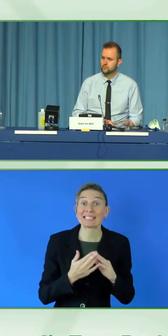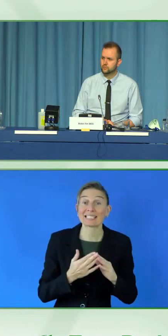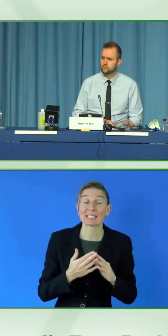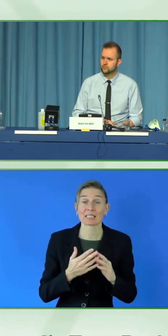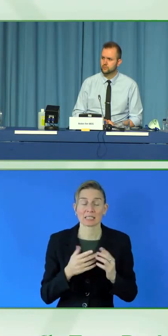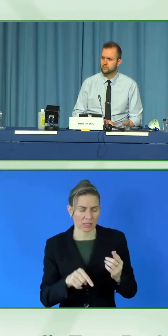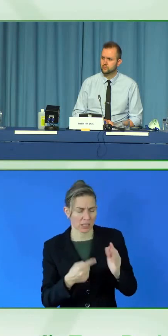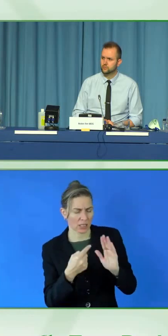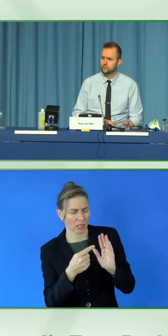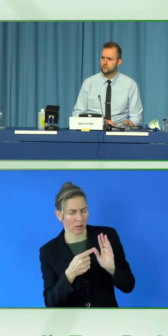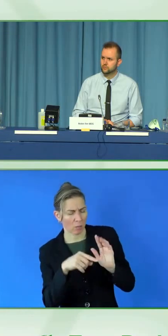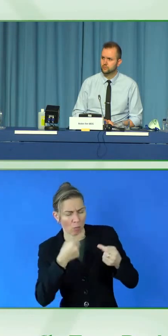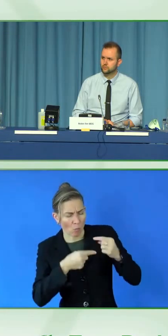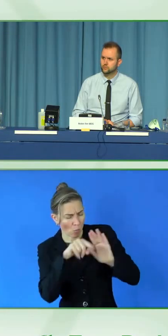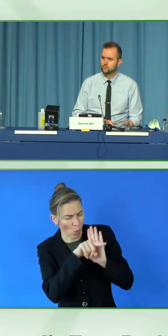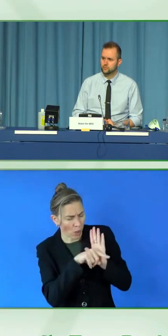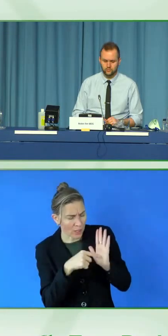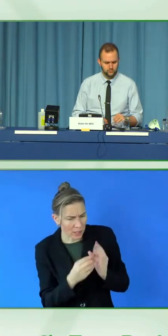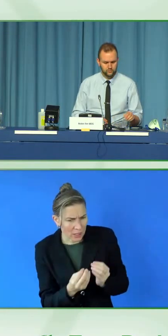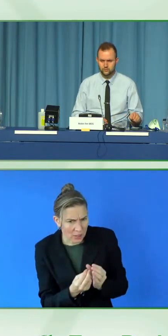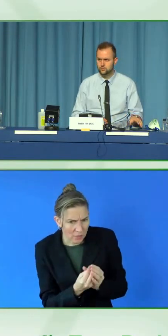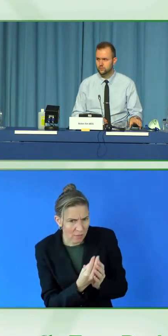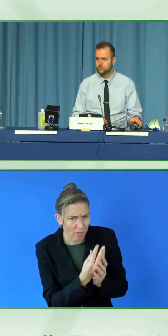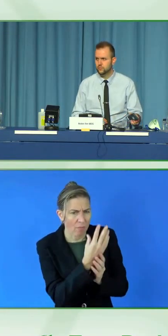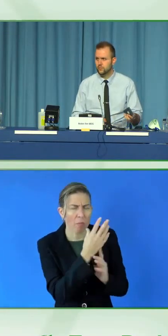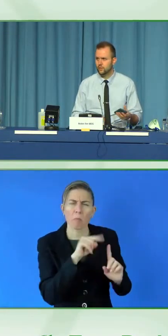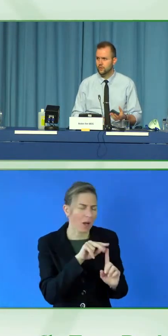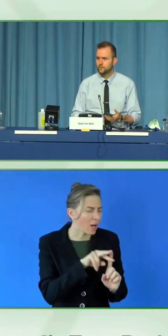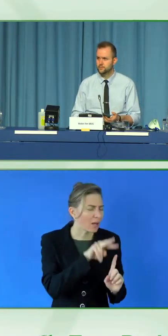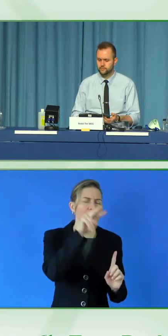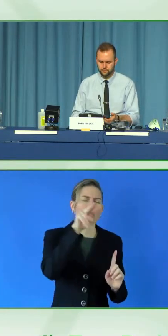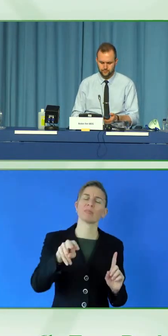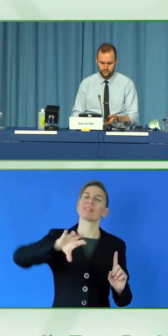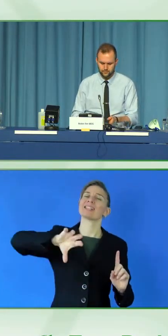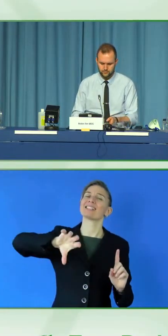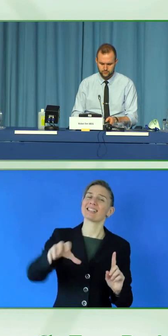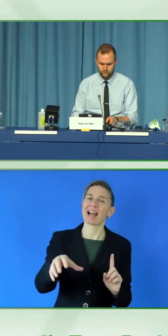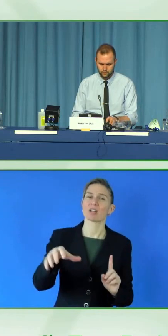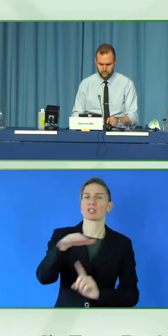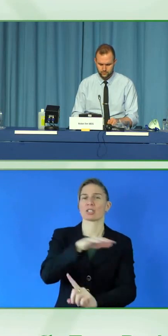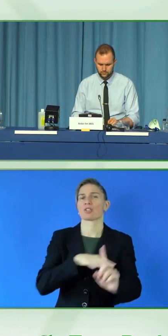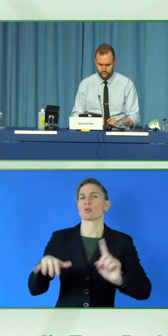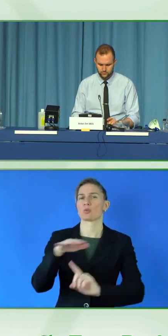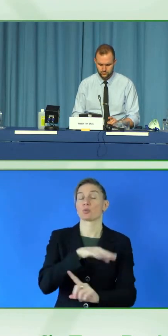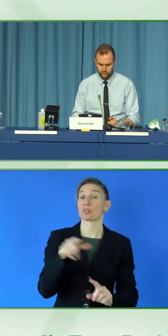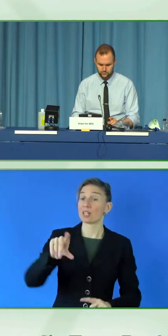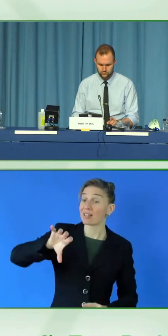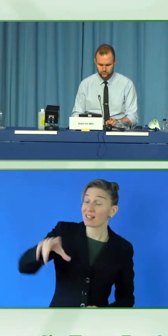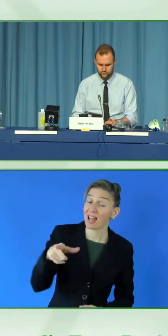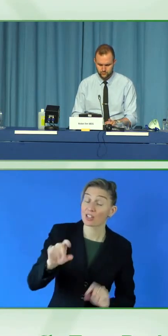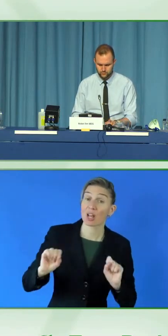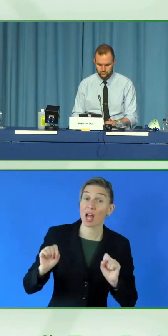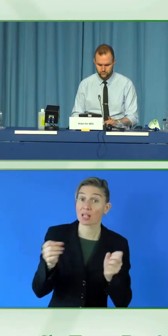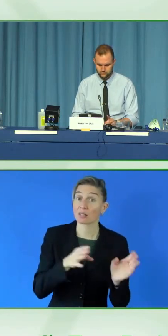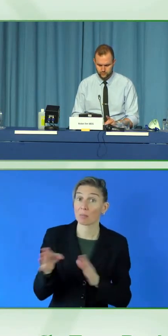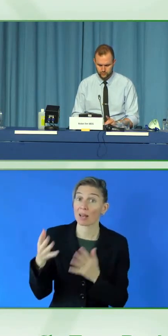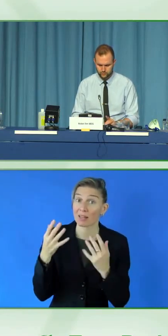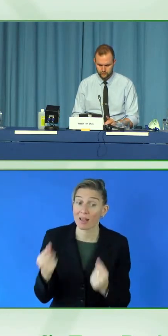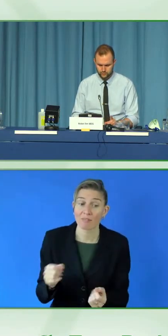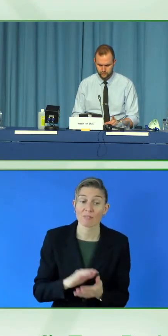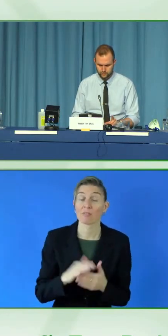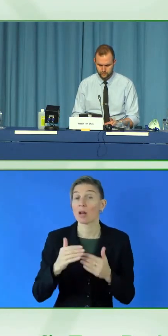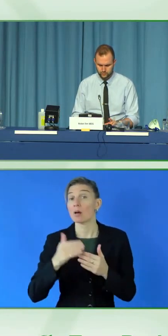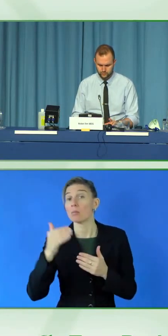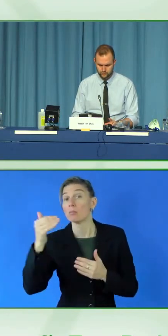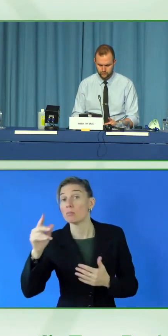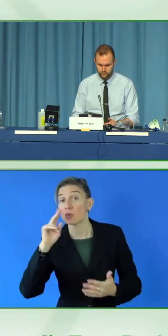really look at the national context. What is the national situation? Is there a national action plan? Is there a review coming ahead? Whether it's